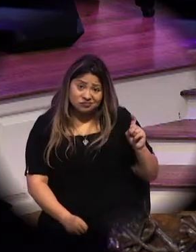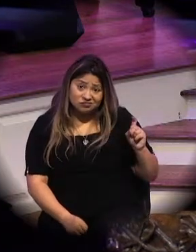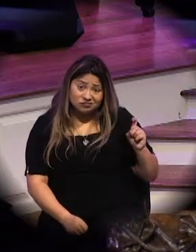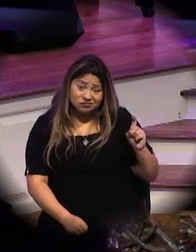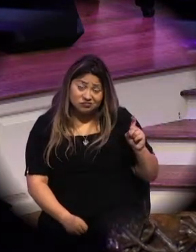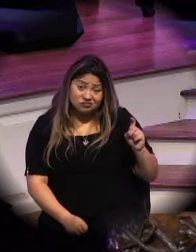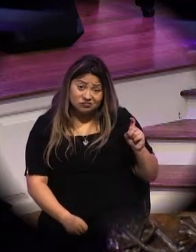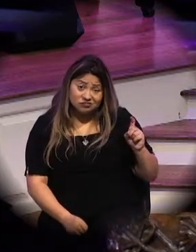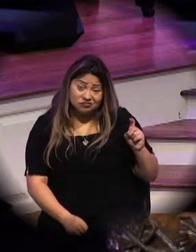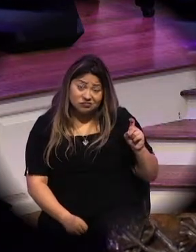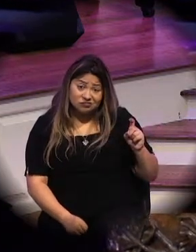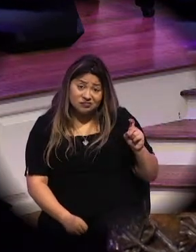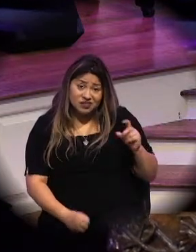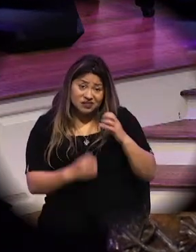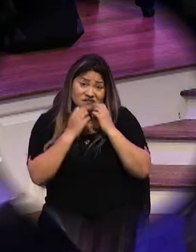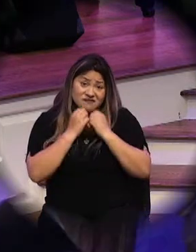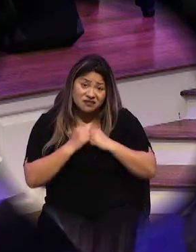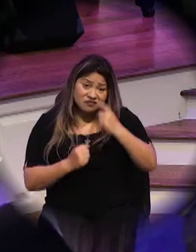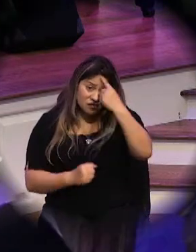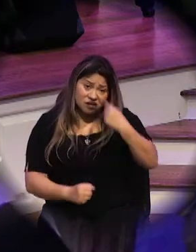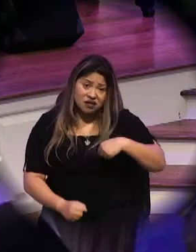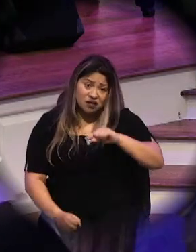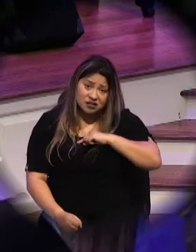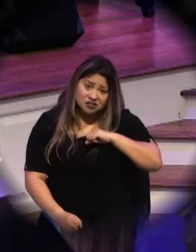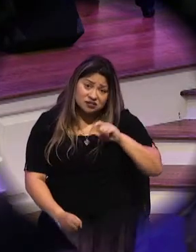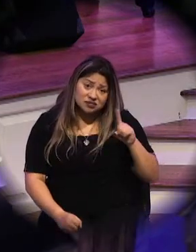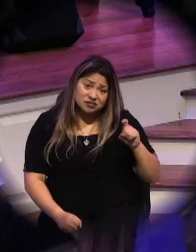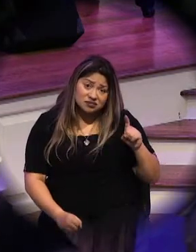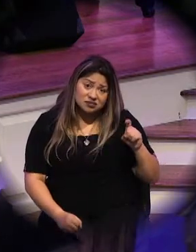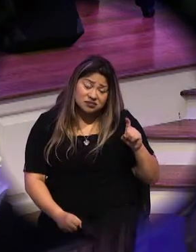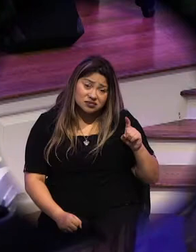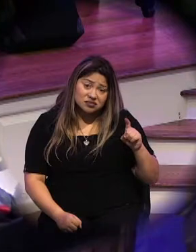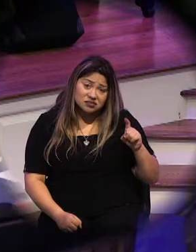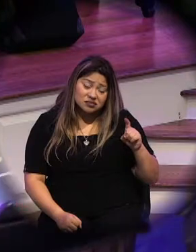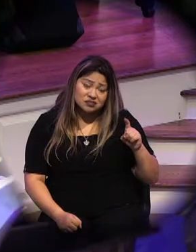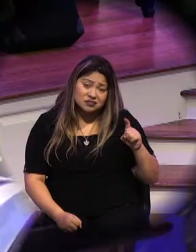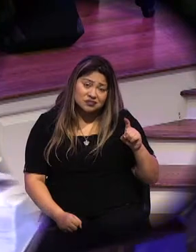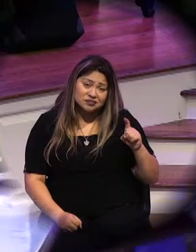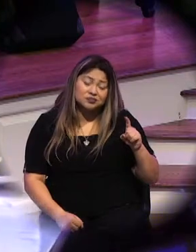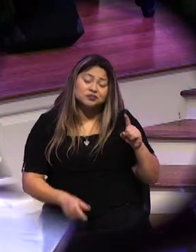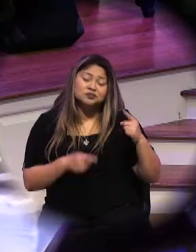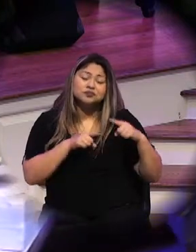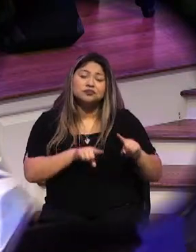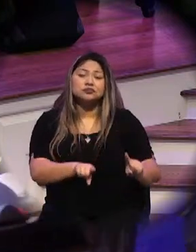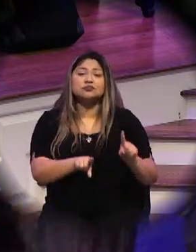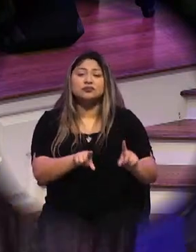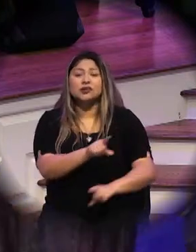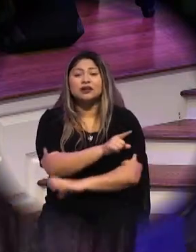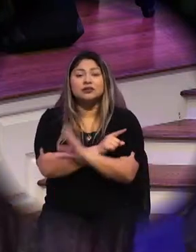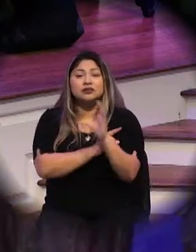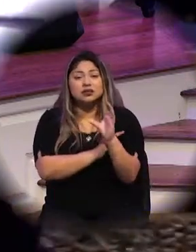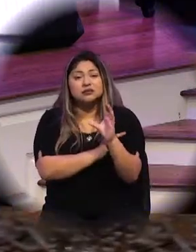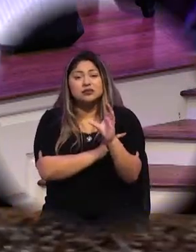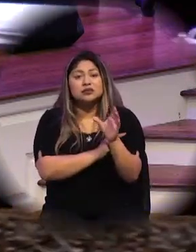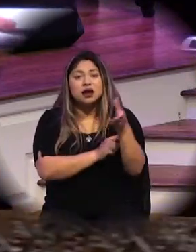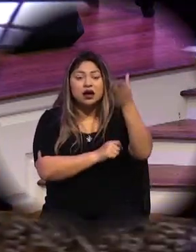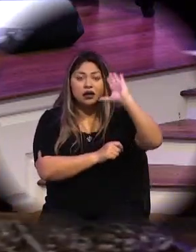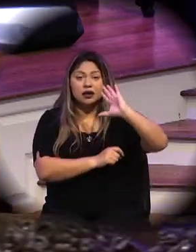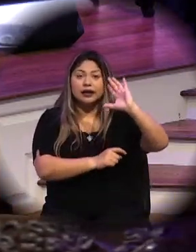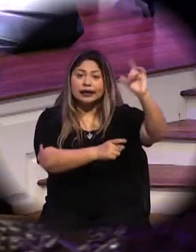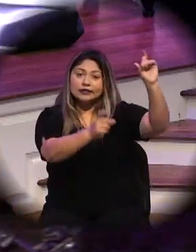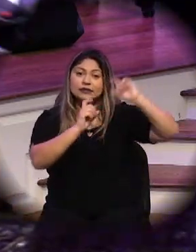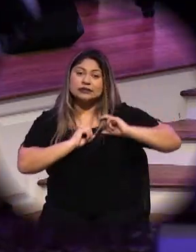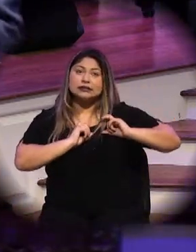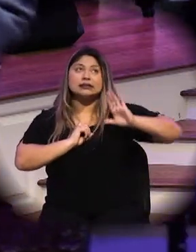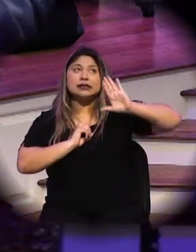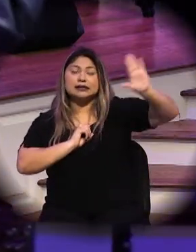In the Christmas story, God gave us his forever answer. In the coming of Jesus, in the manger,